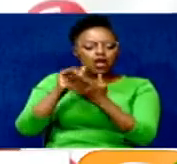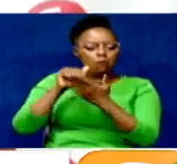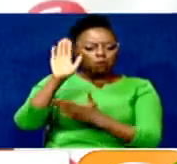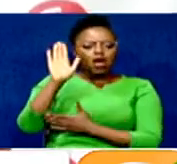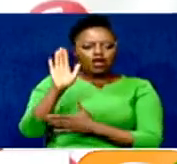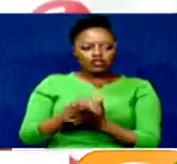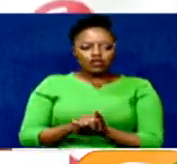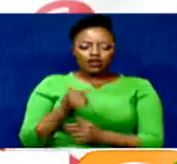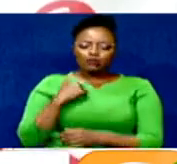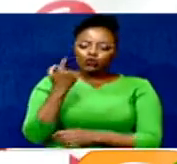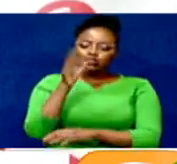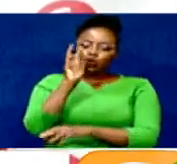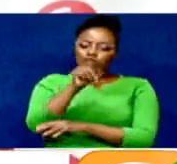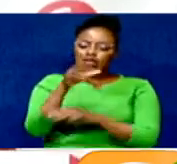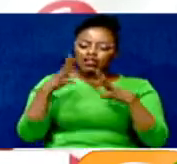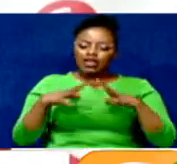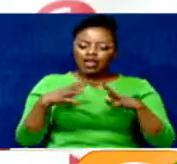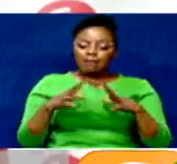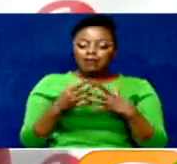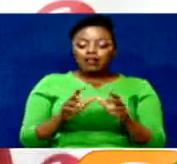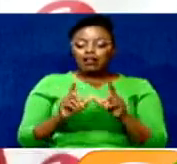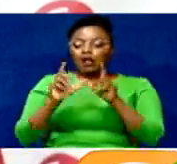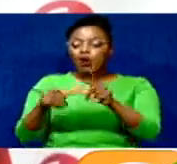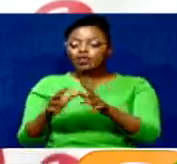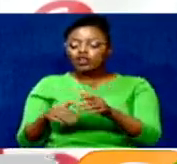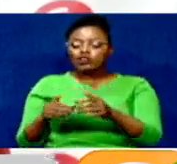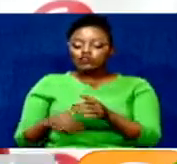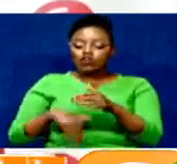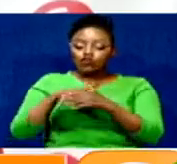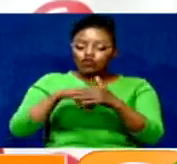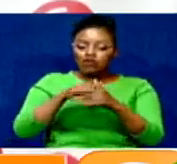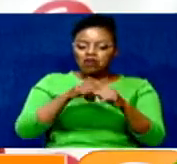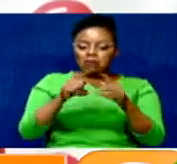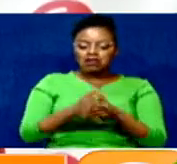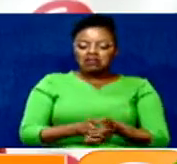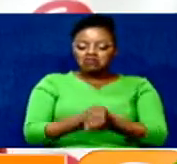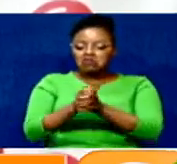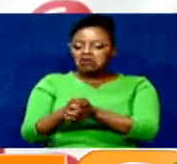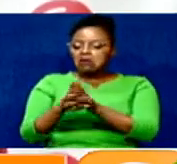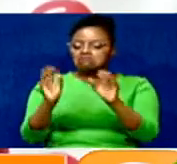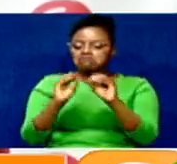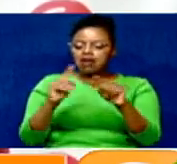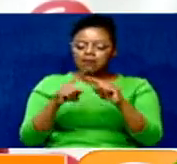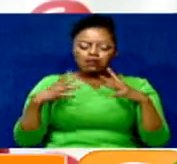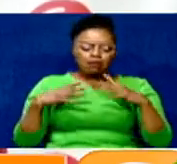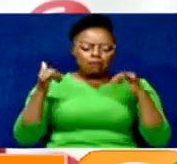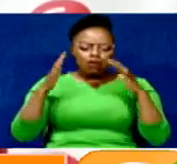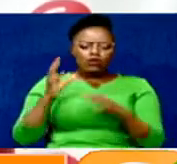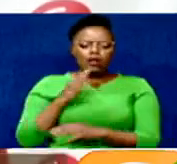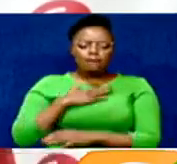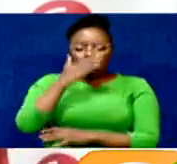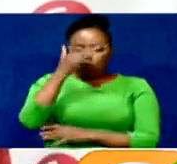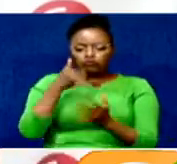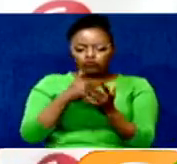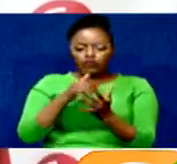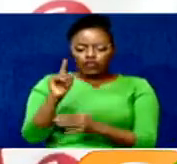I was only watching you guys giving to football, the other sport, but not volleyball. So I'm proud of my players to be